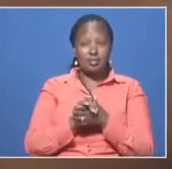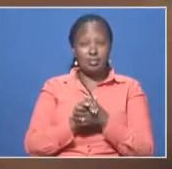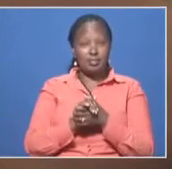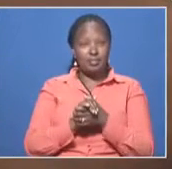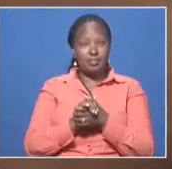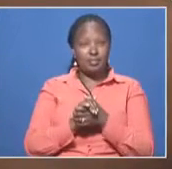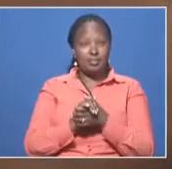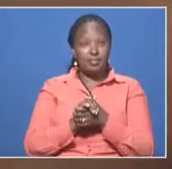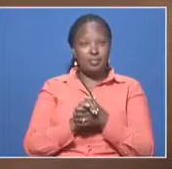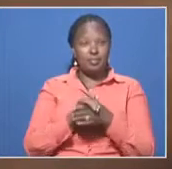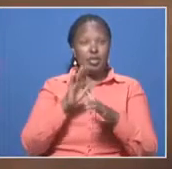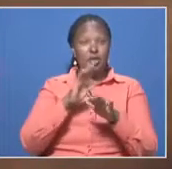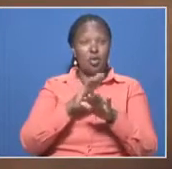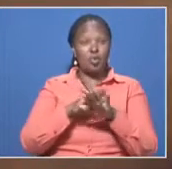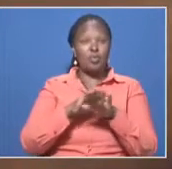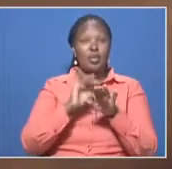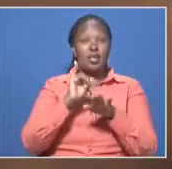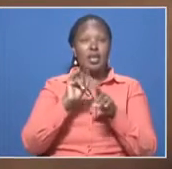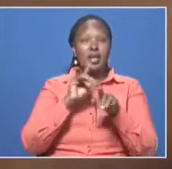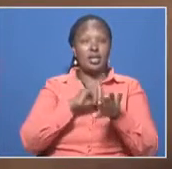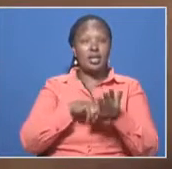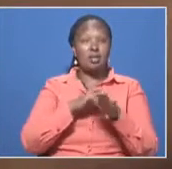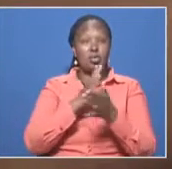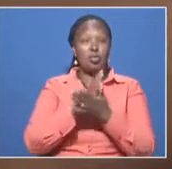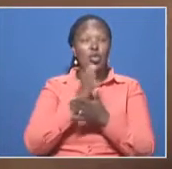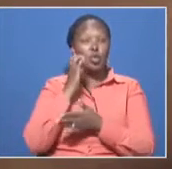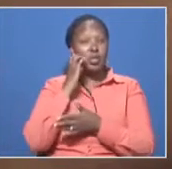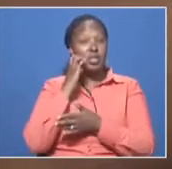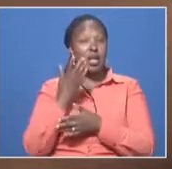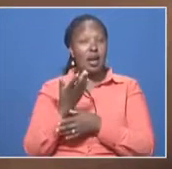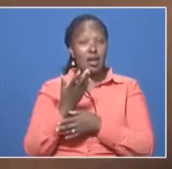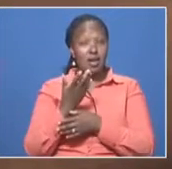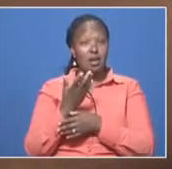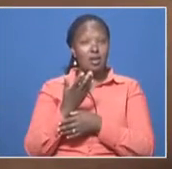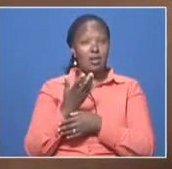Well, at that time, it was unfortunate that